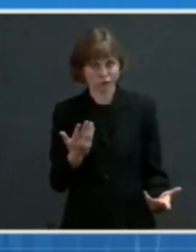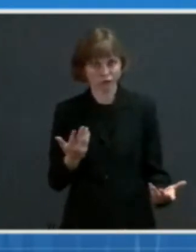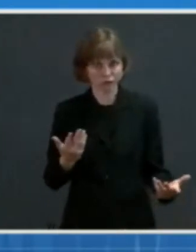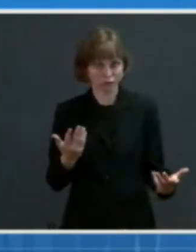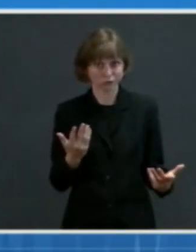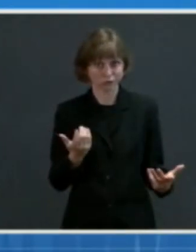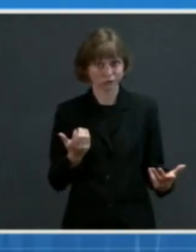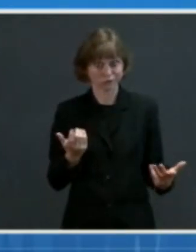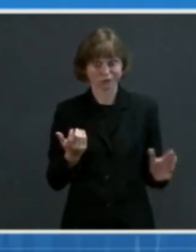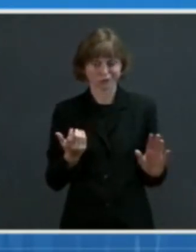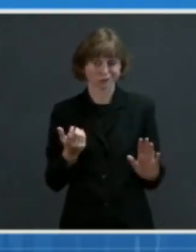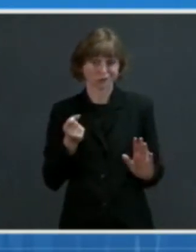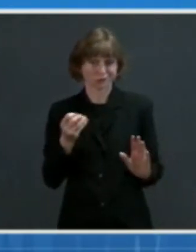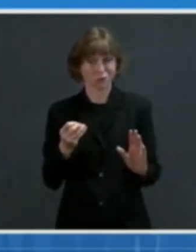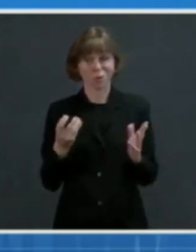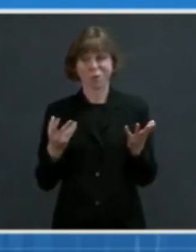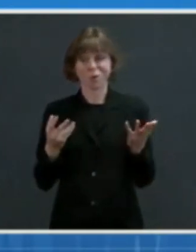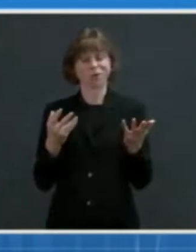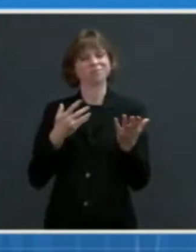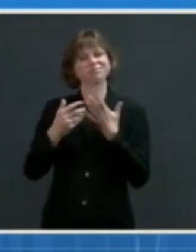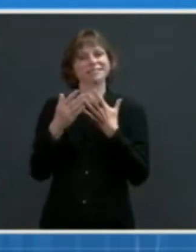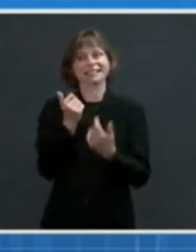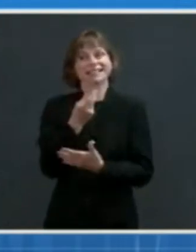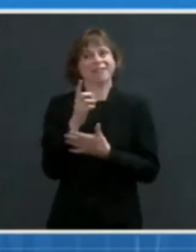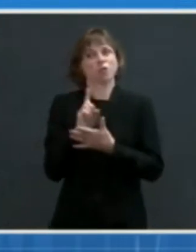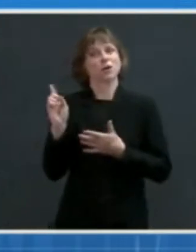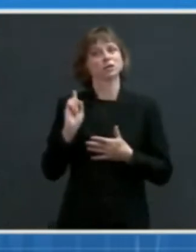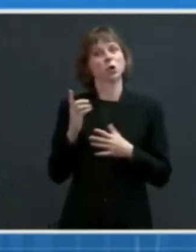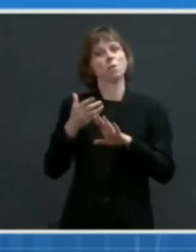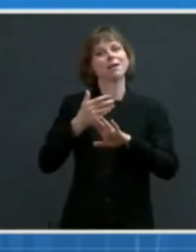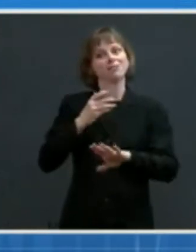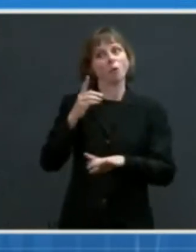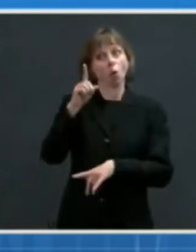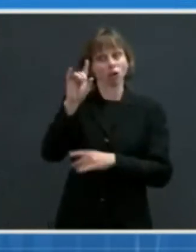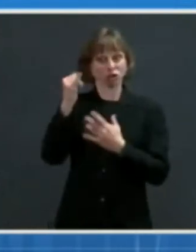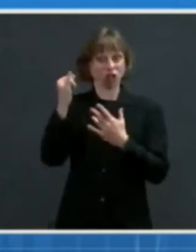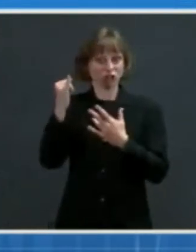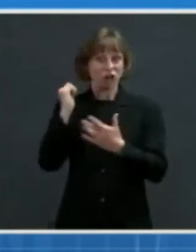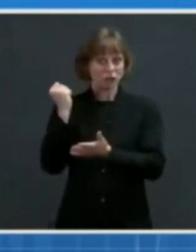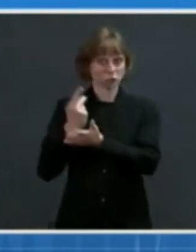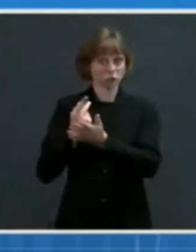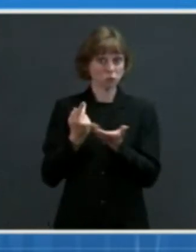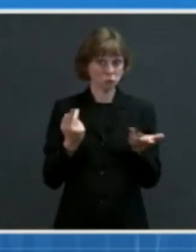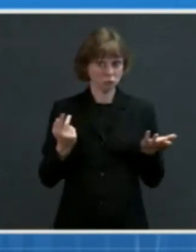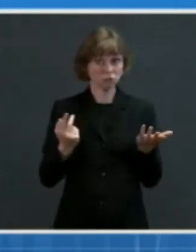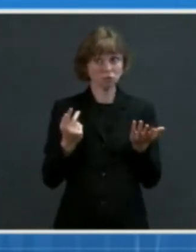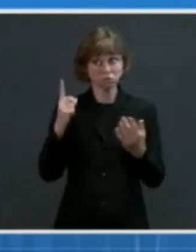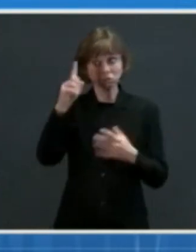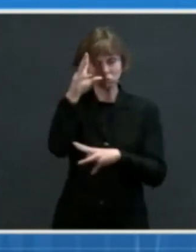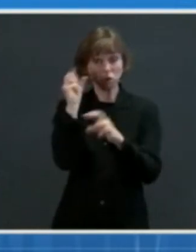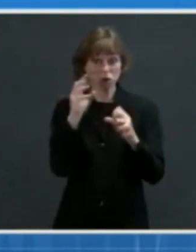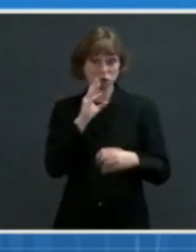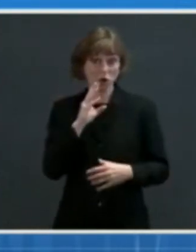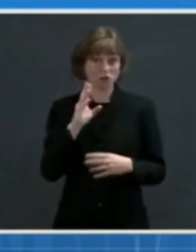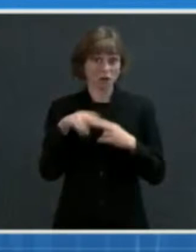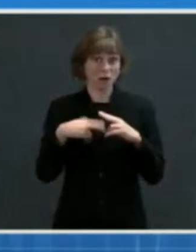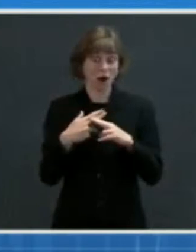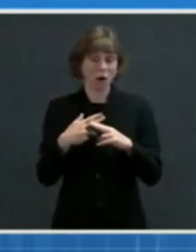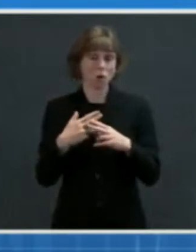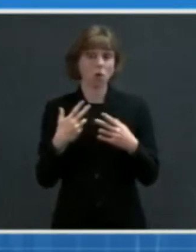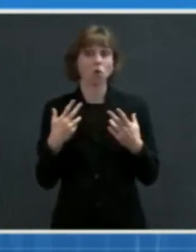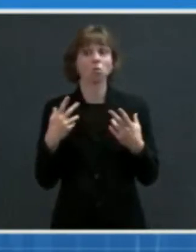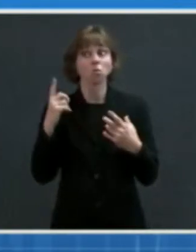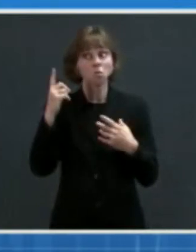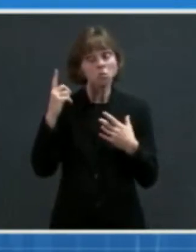weeks ago, before such time as the approval of Johnson & Johnson, the president was talking about